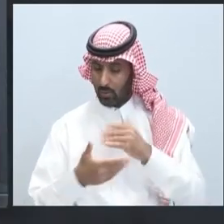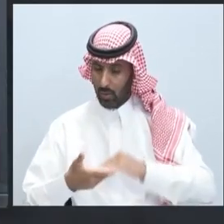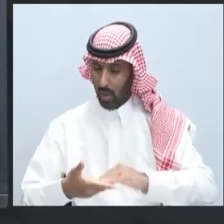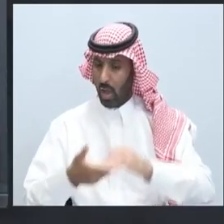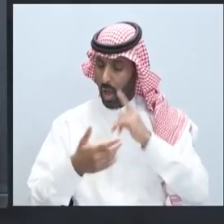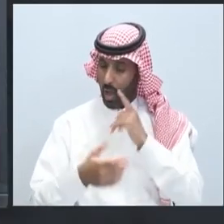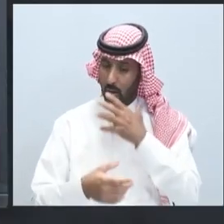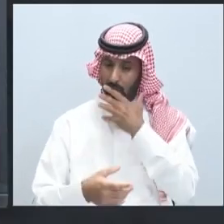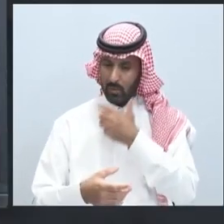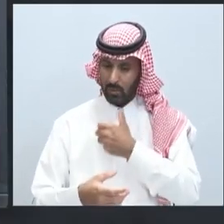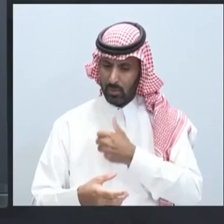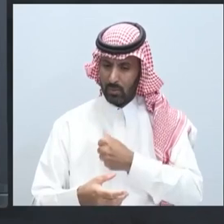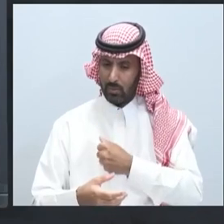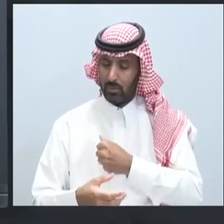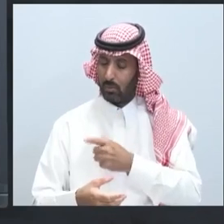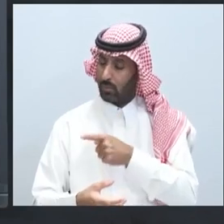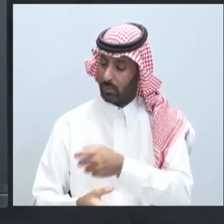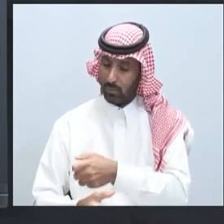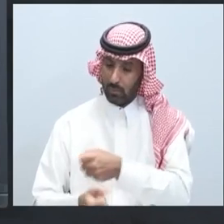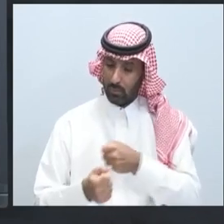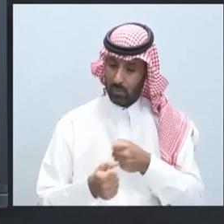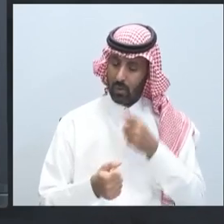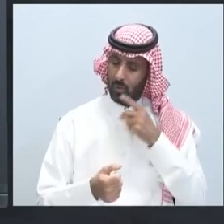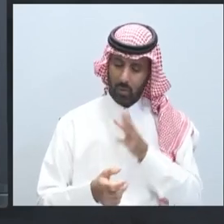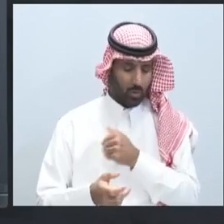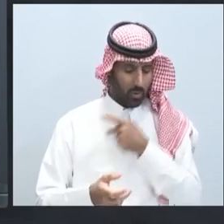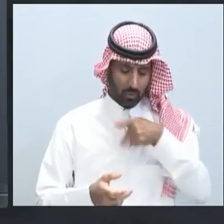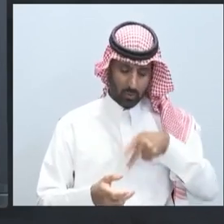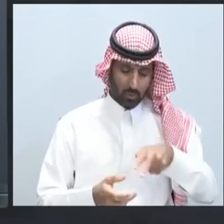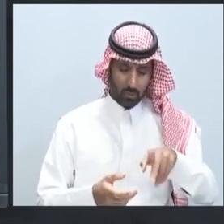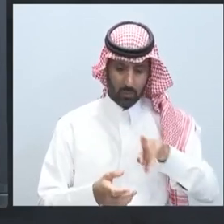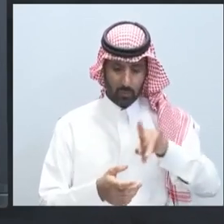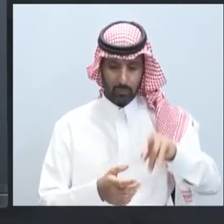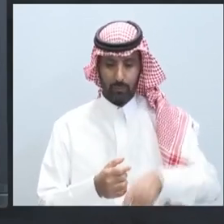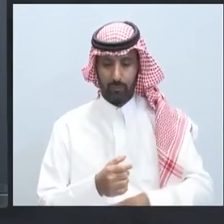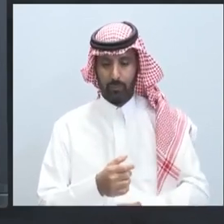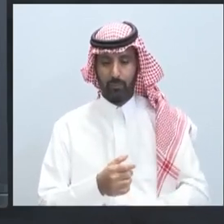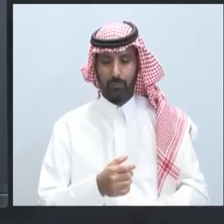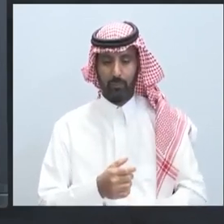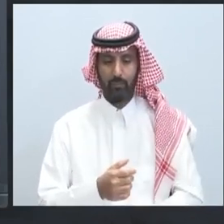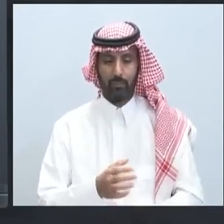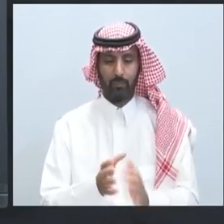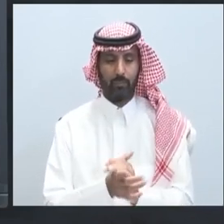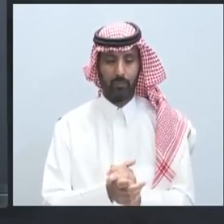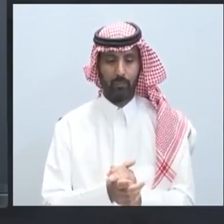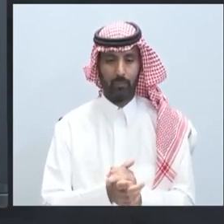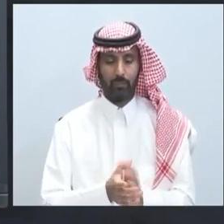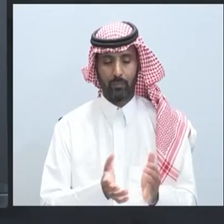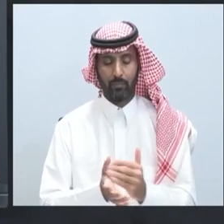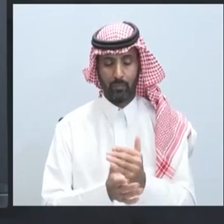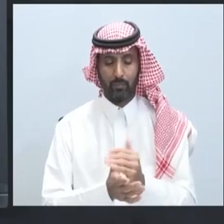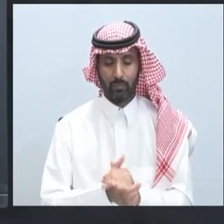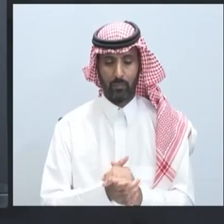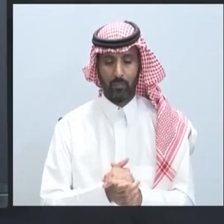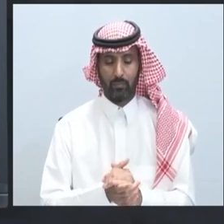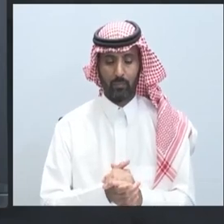man, or did he run to the plane and to catch the plane and go to